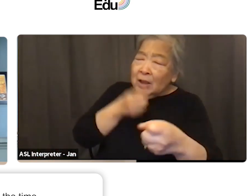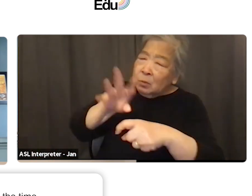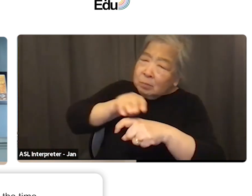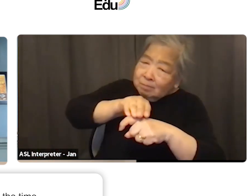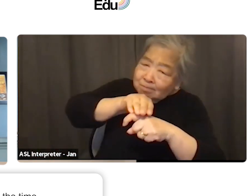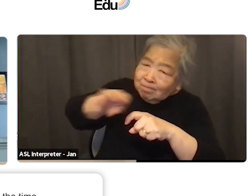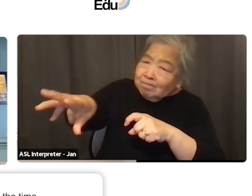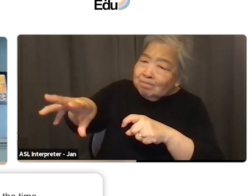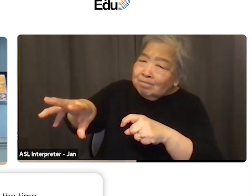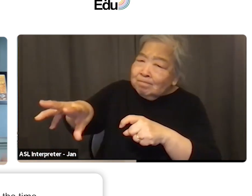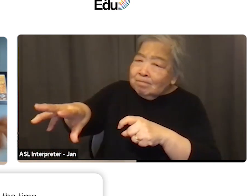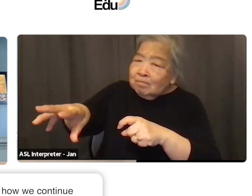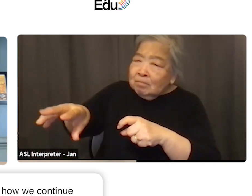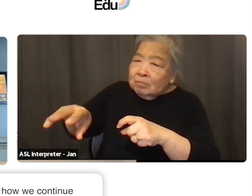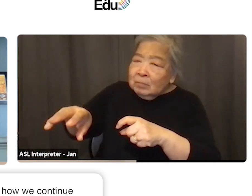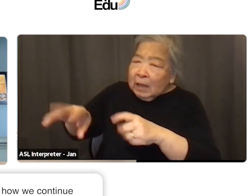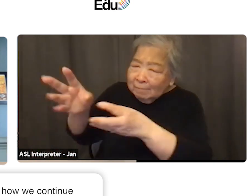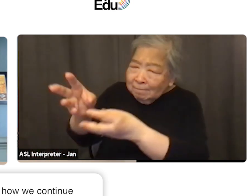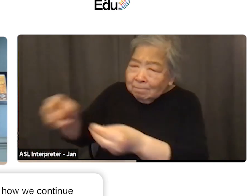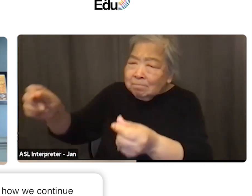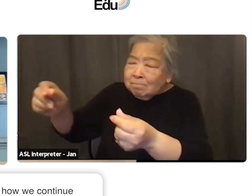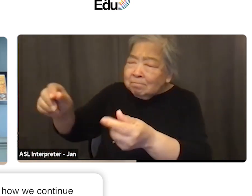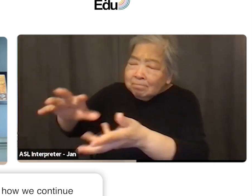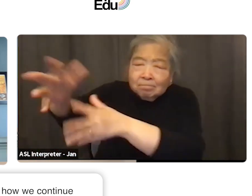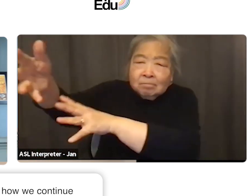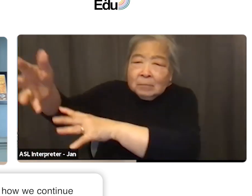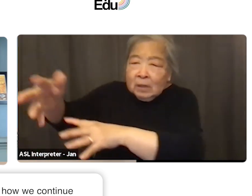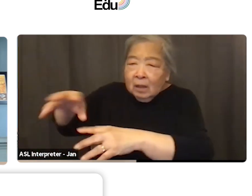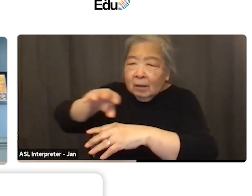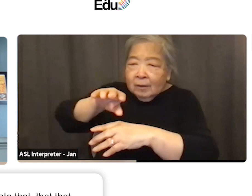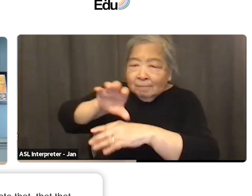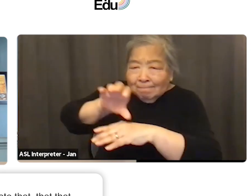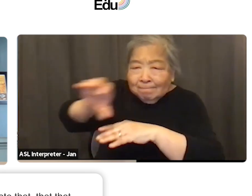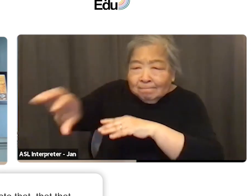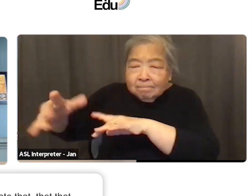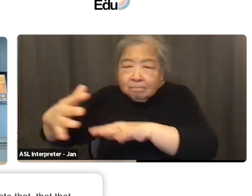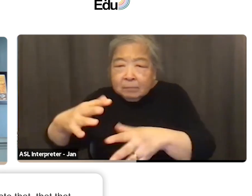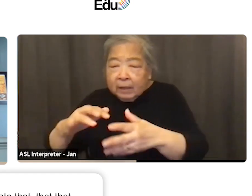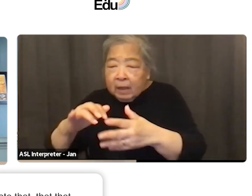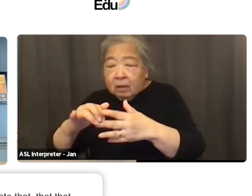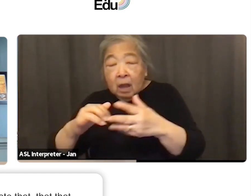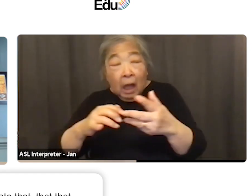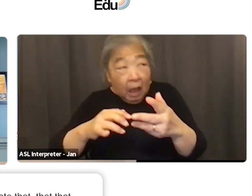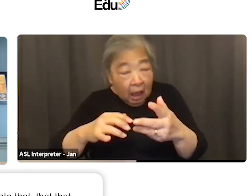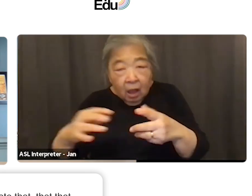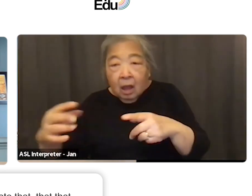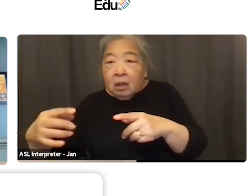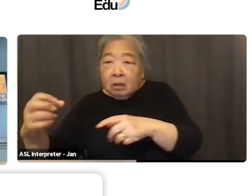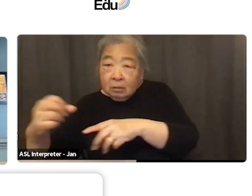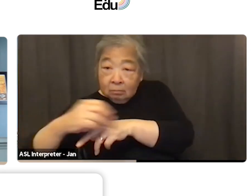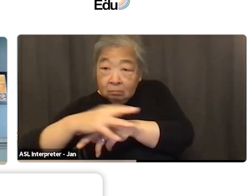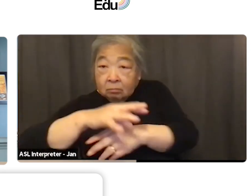me all the time. And that's how we continue to just cultivate that